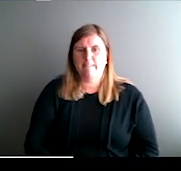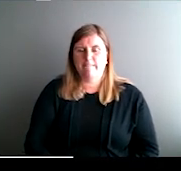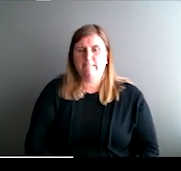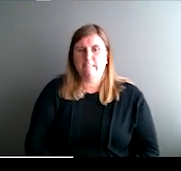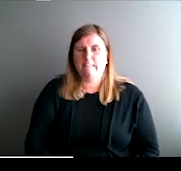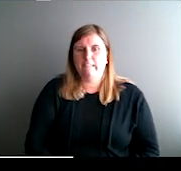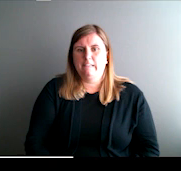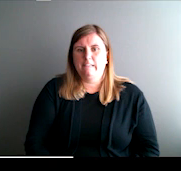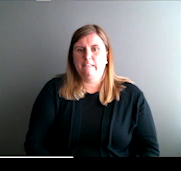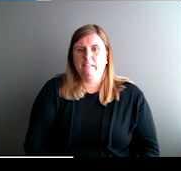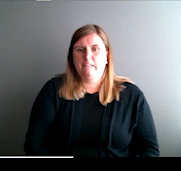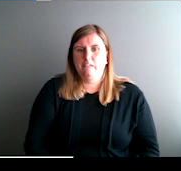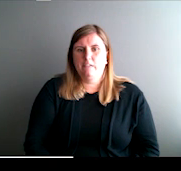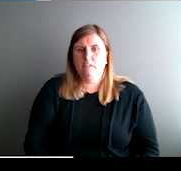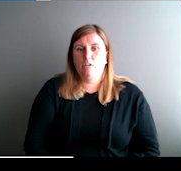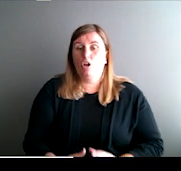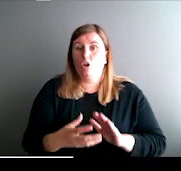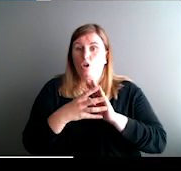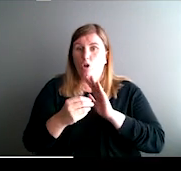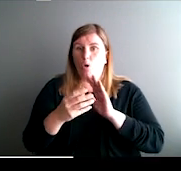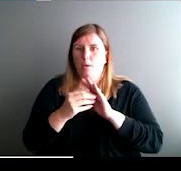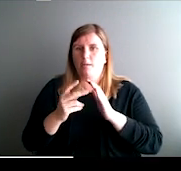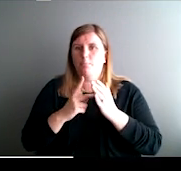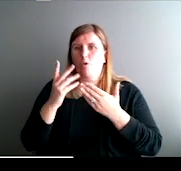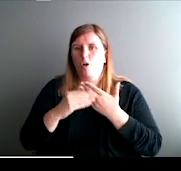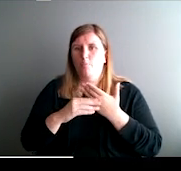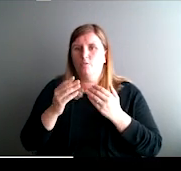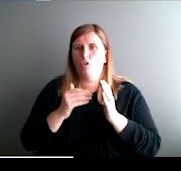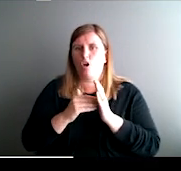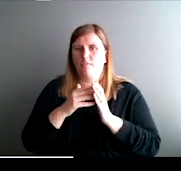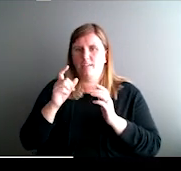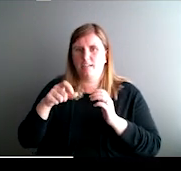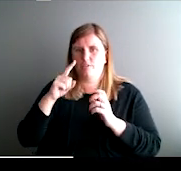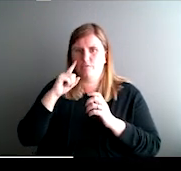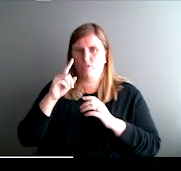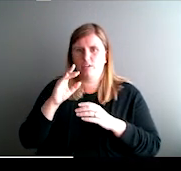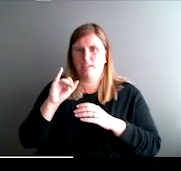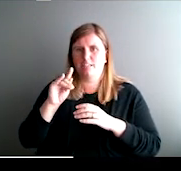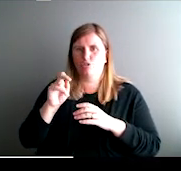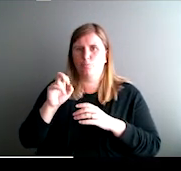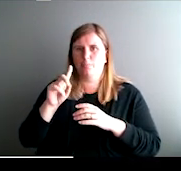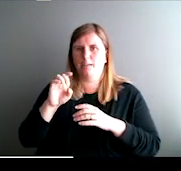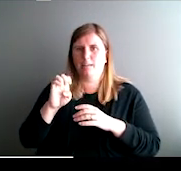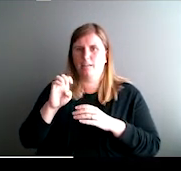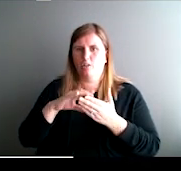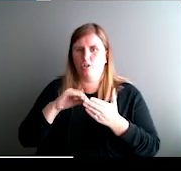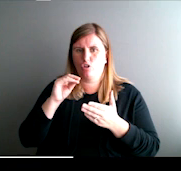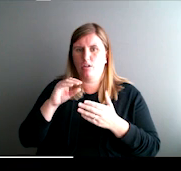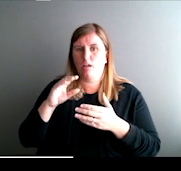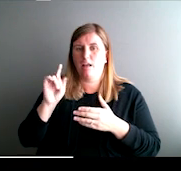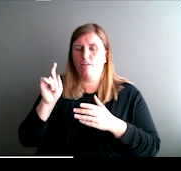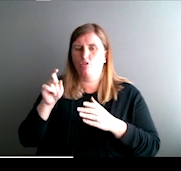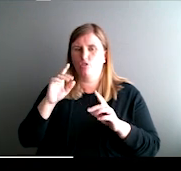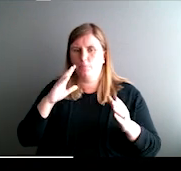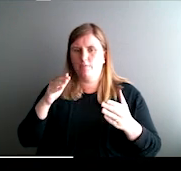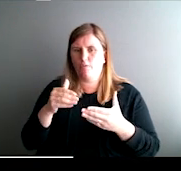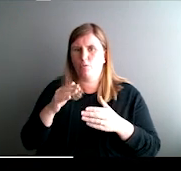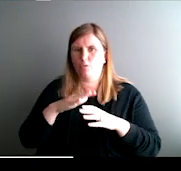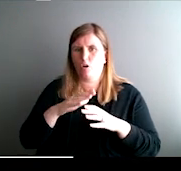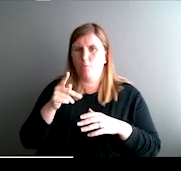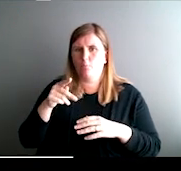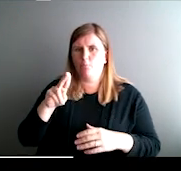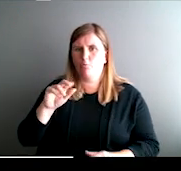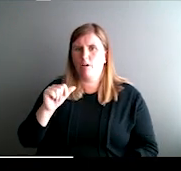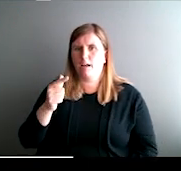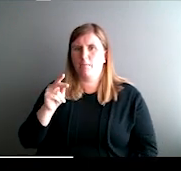programming is often necessary for intermediate learners, and echoic targets should focus on